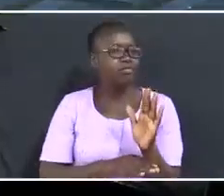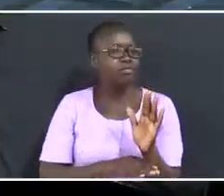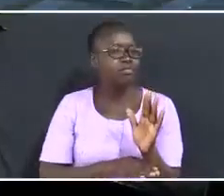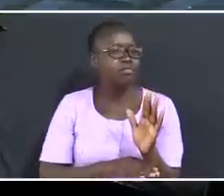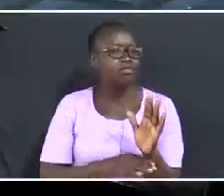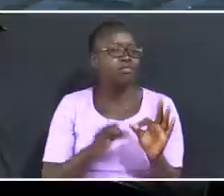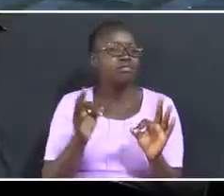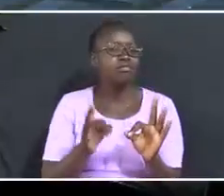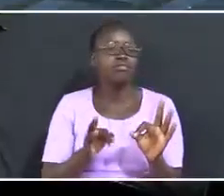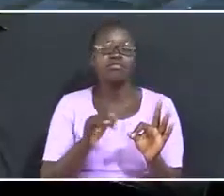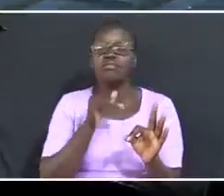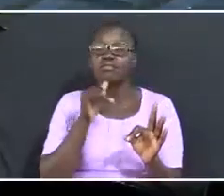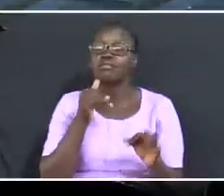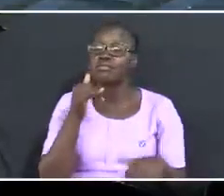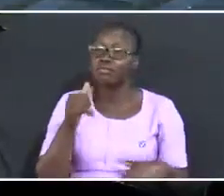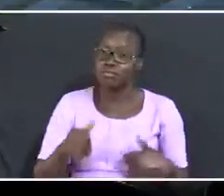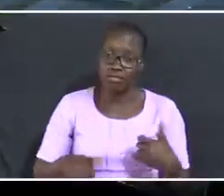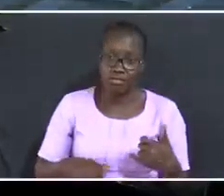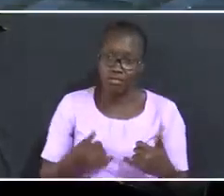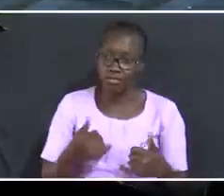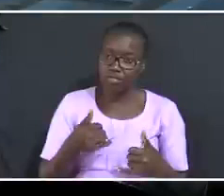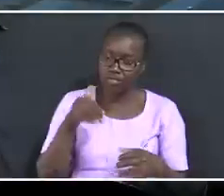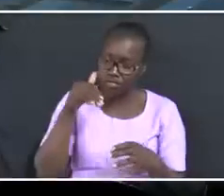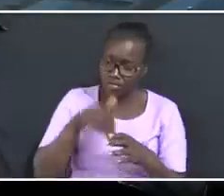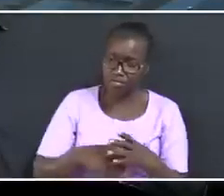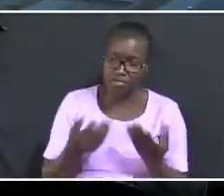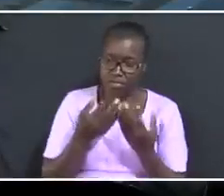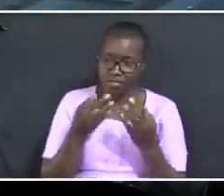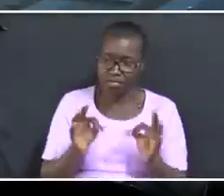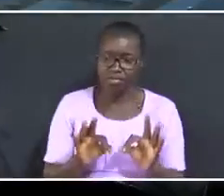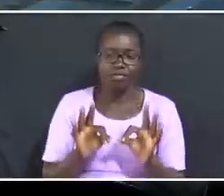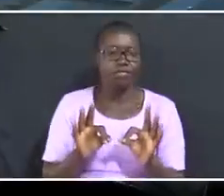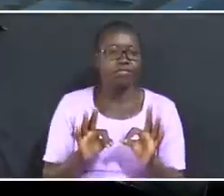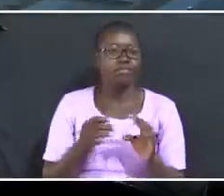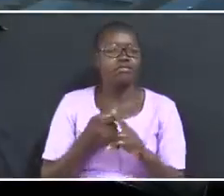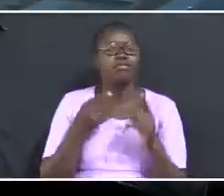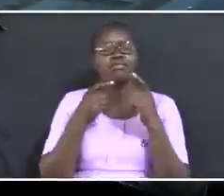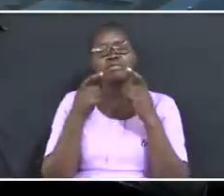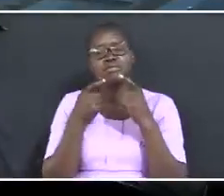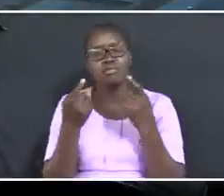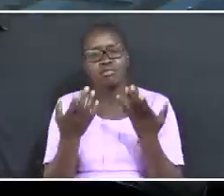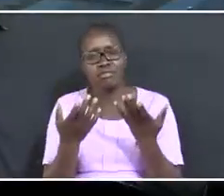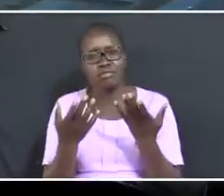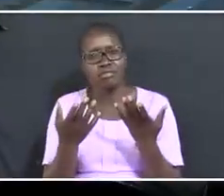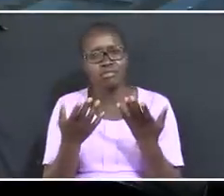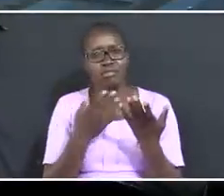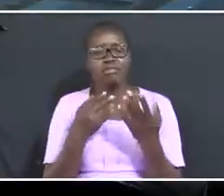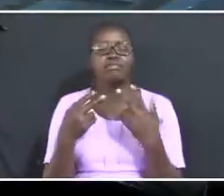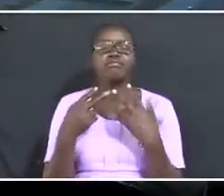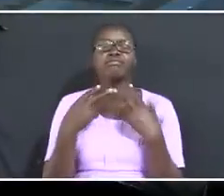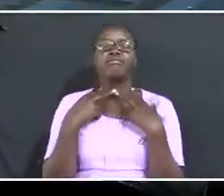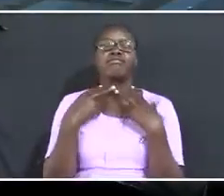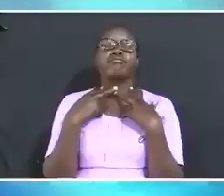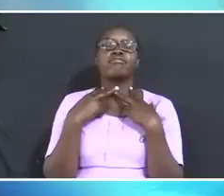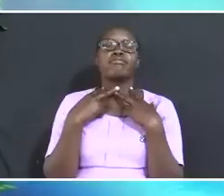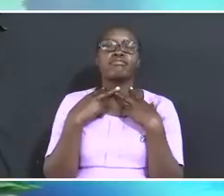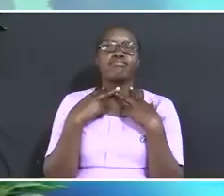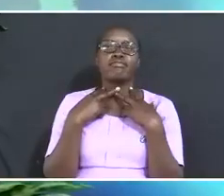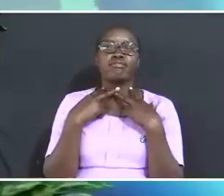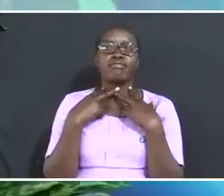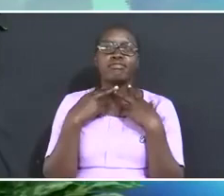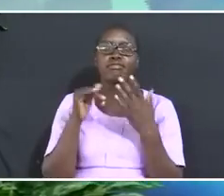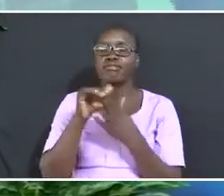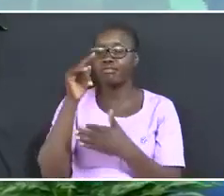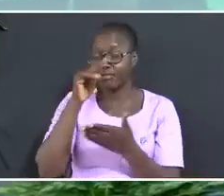if they had not enjoyed internal freedom? Freedom from sin and its slavery. And that is